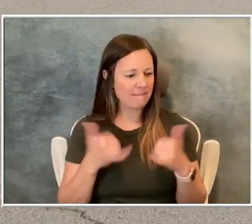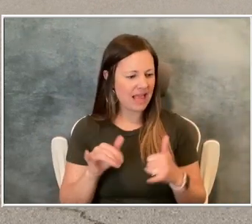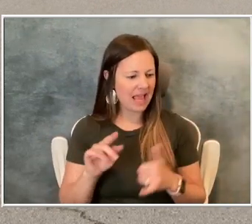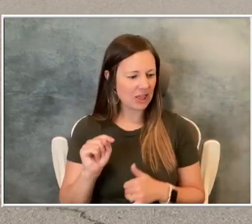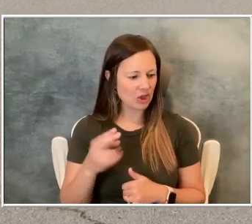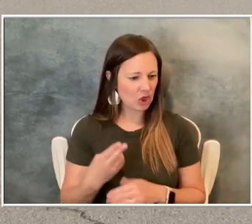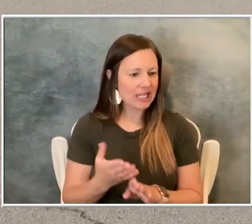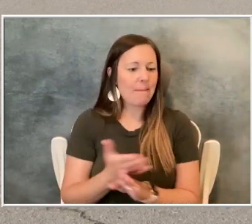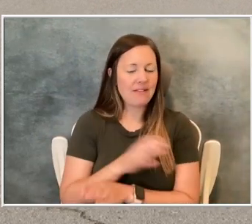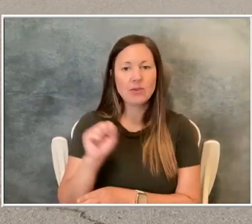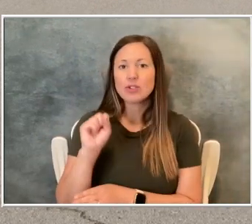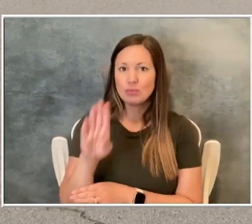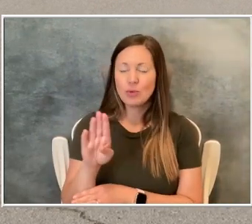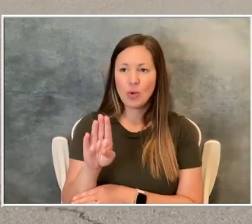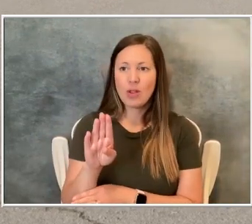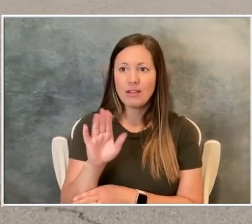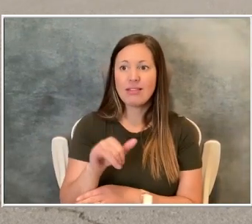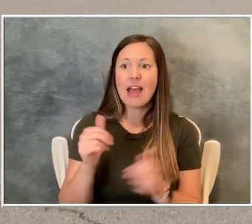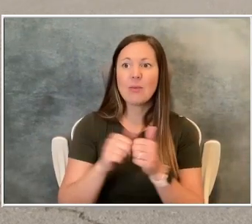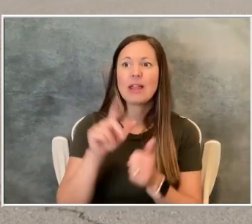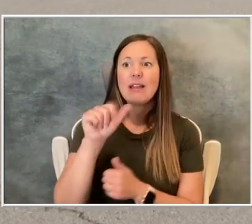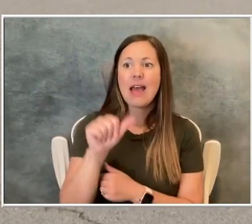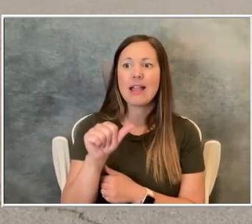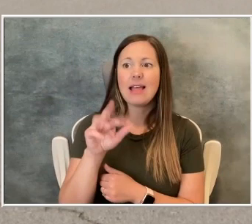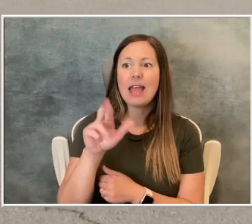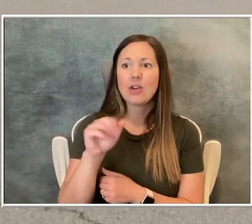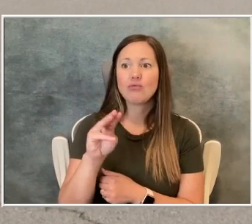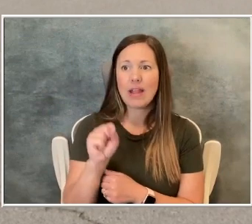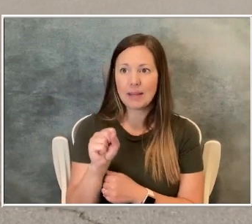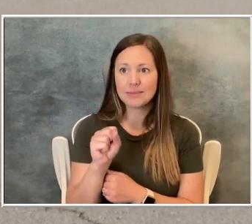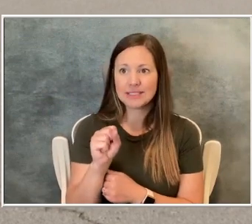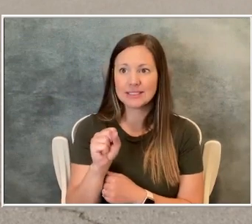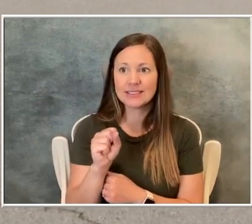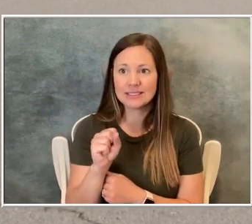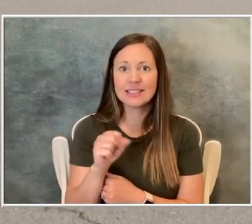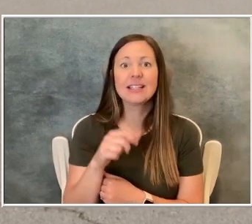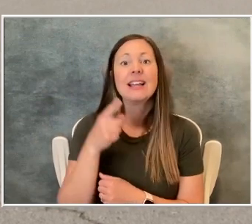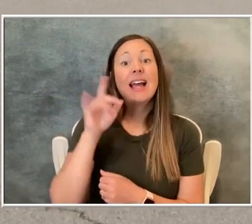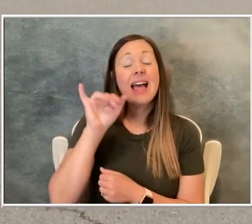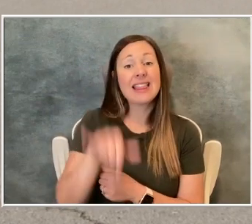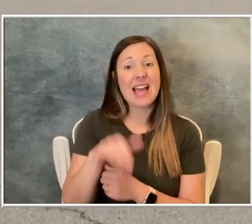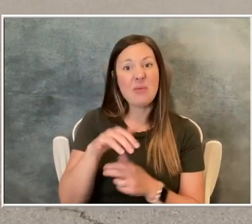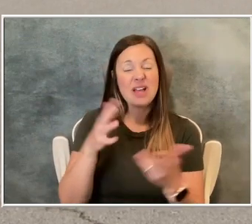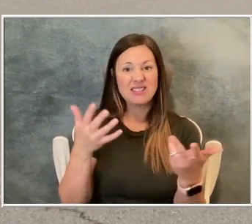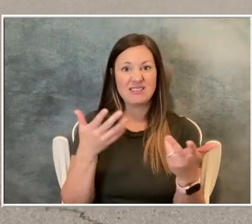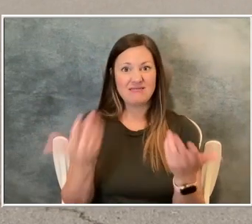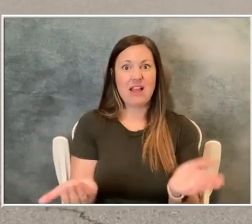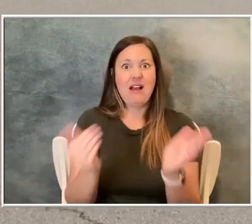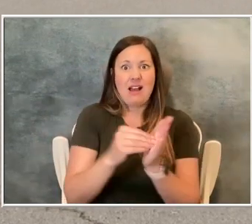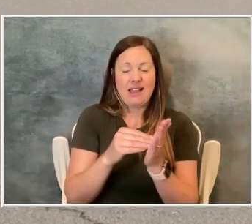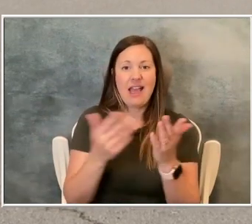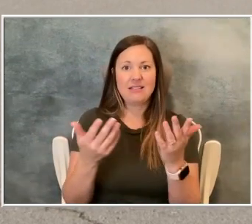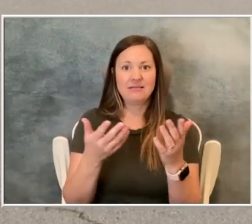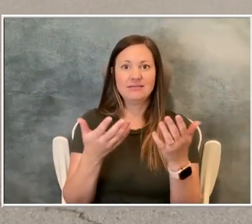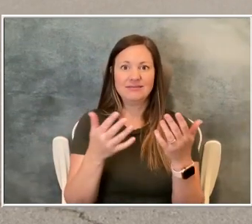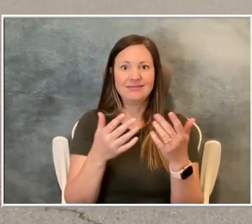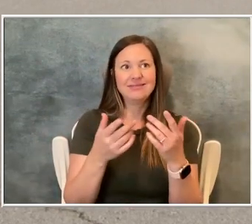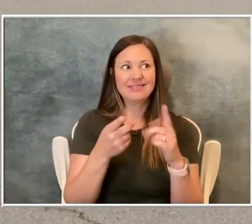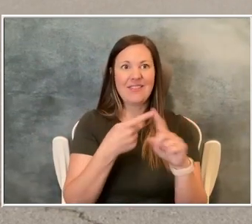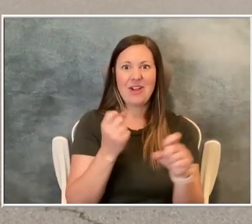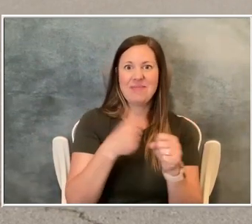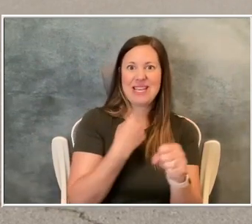Bowl against the LA Rams. And it was a rematch from the year before. We actually played them in the first Super Bowl. They got us the first